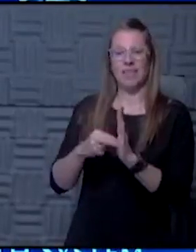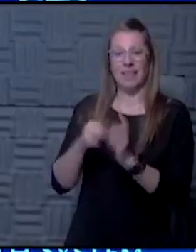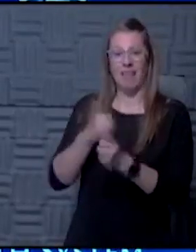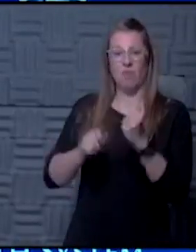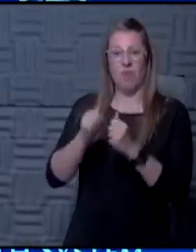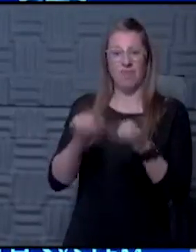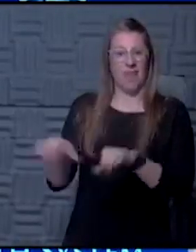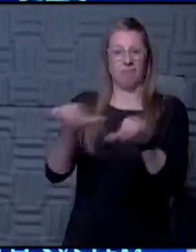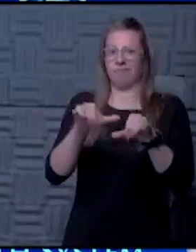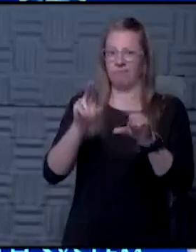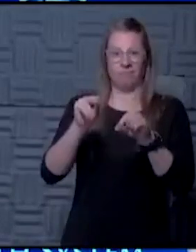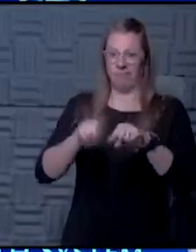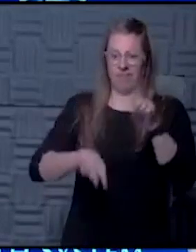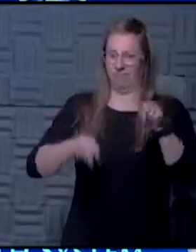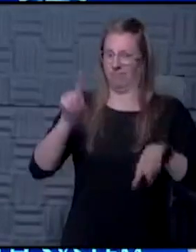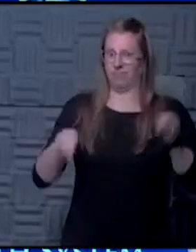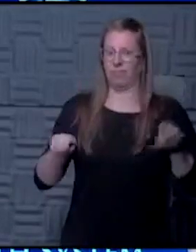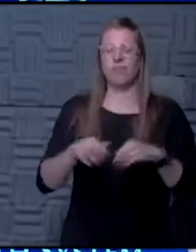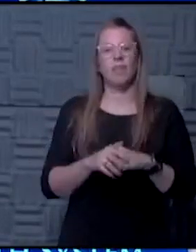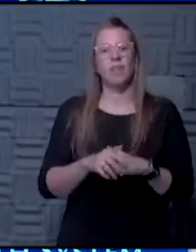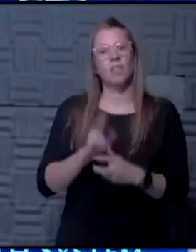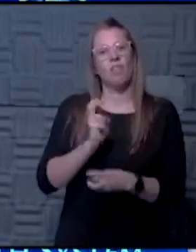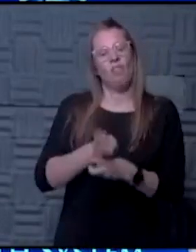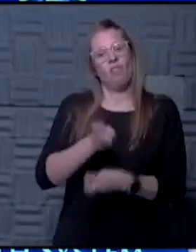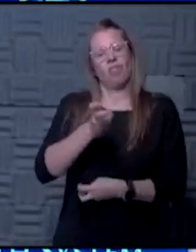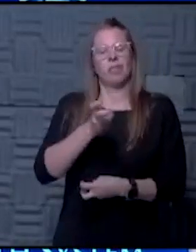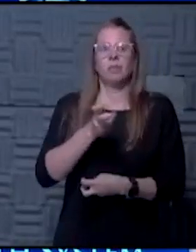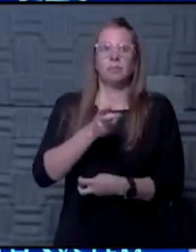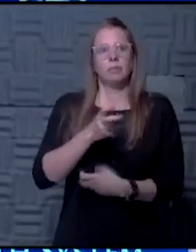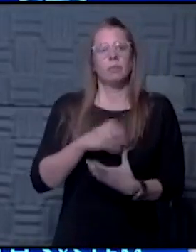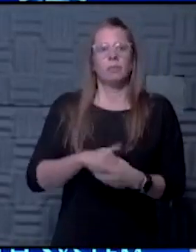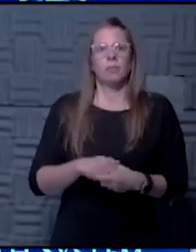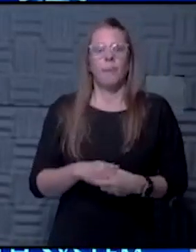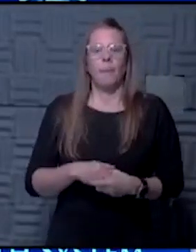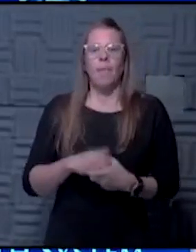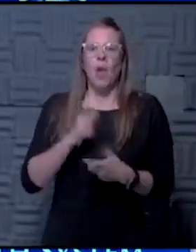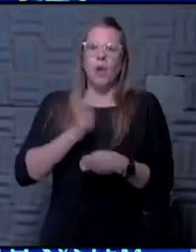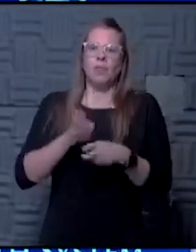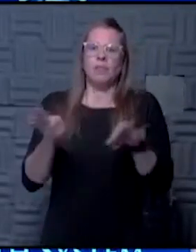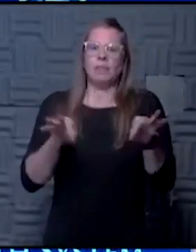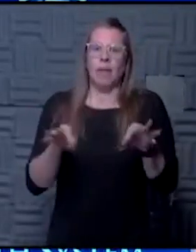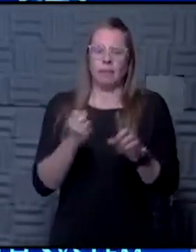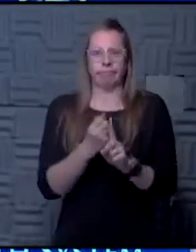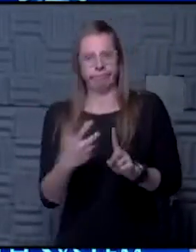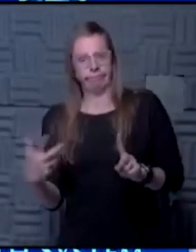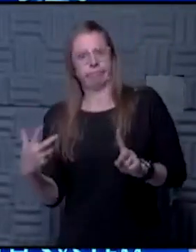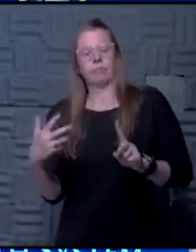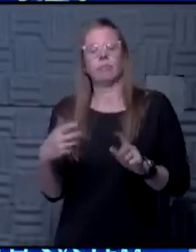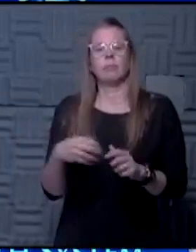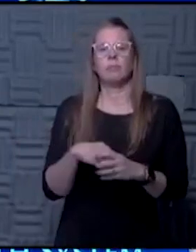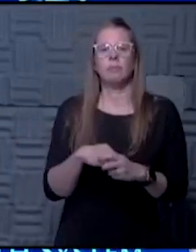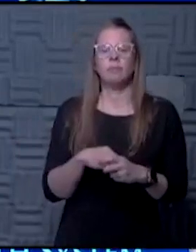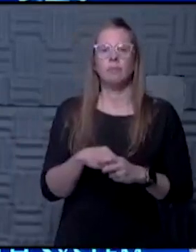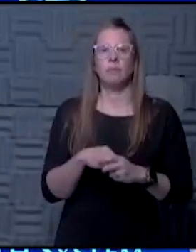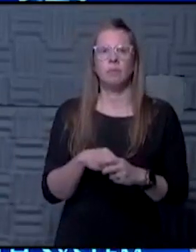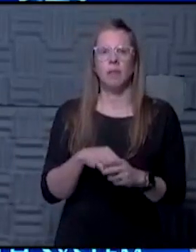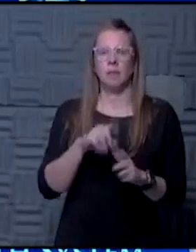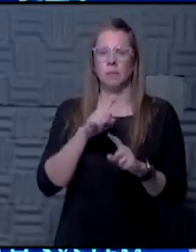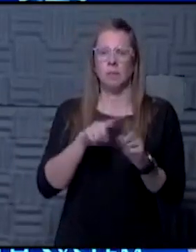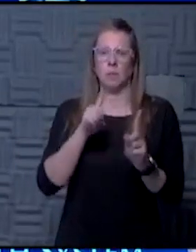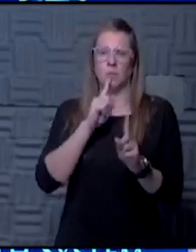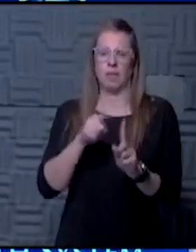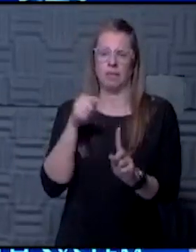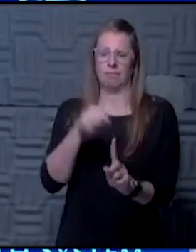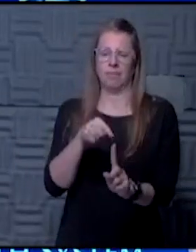it, and it's hard a little bit to it's hard to explain that other than to say it